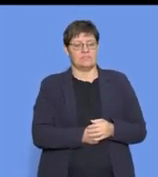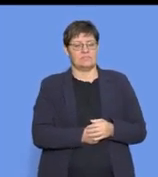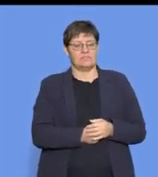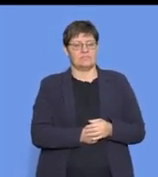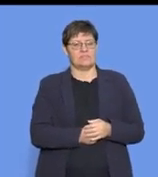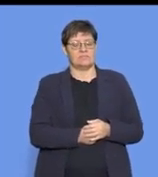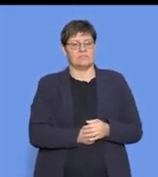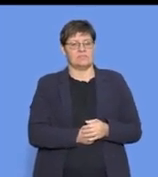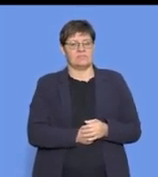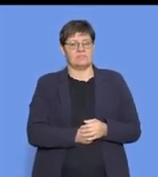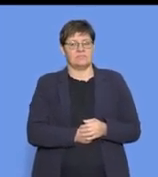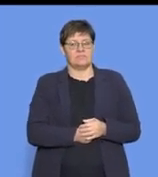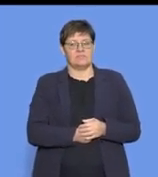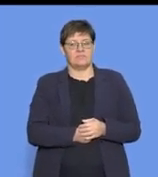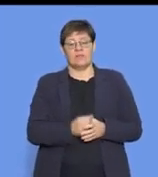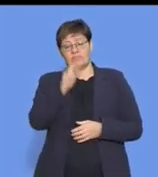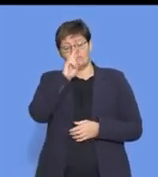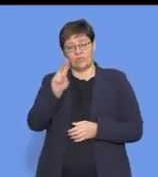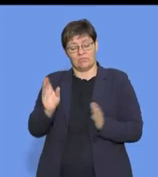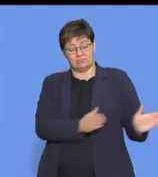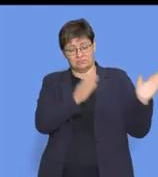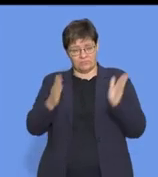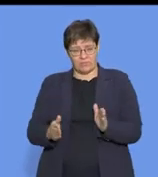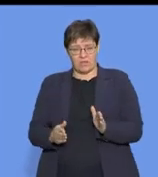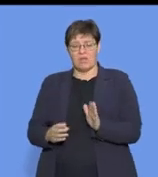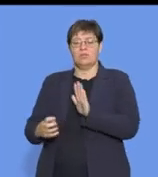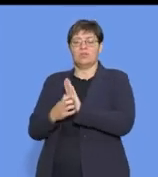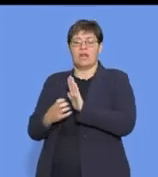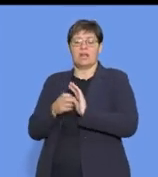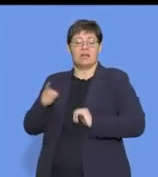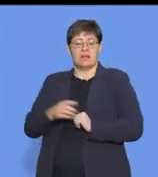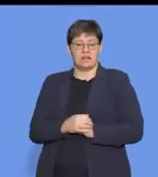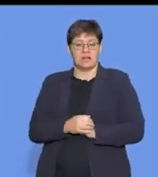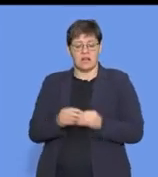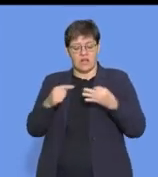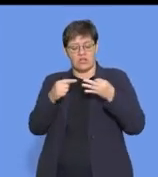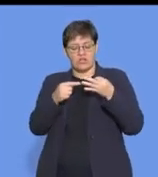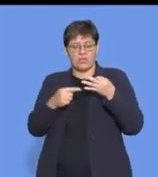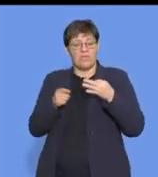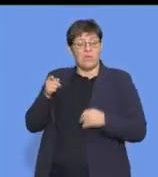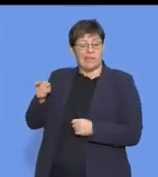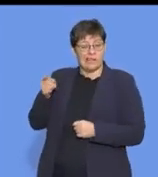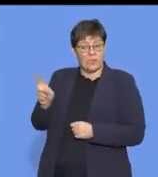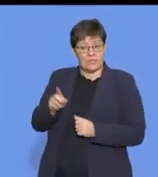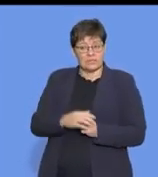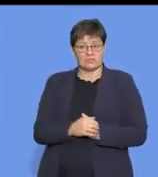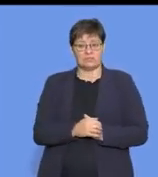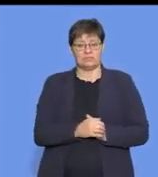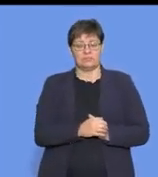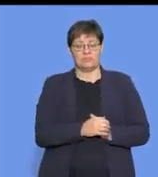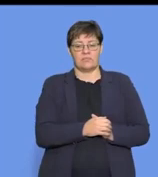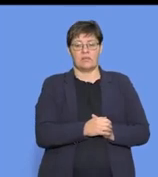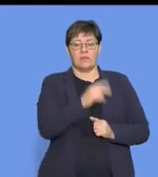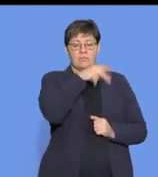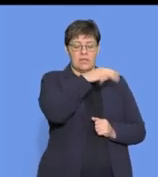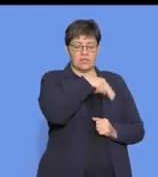Okay, so let's look at this triangle, and what would be the three versions of the cos rule for this triangle?